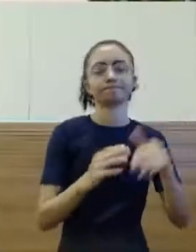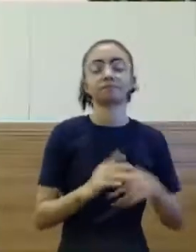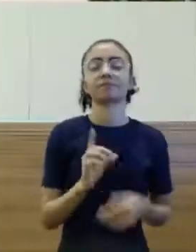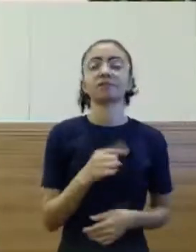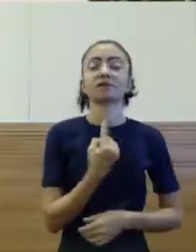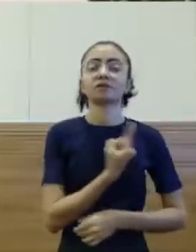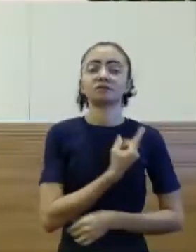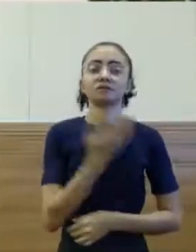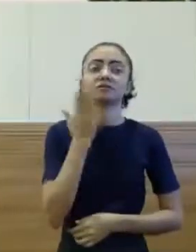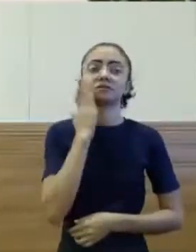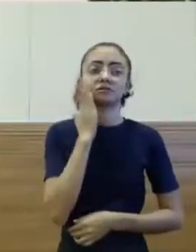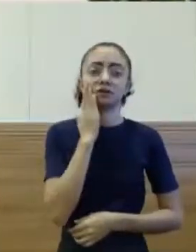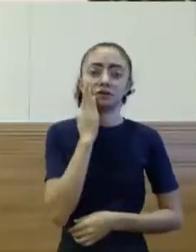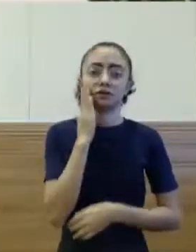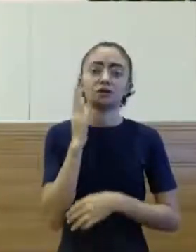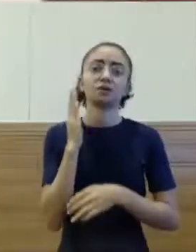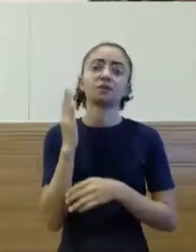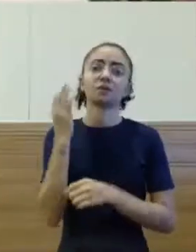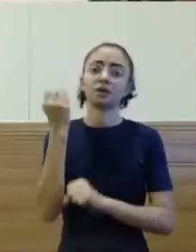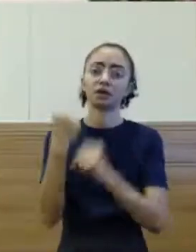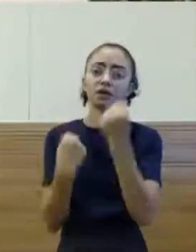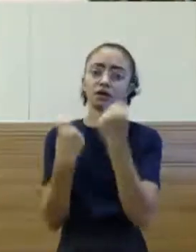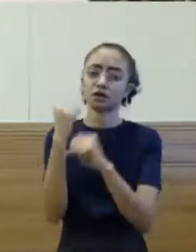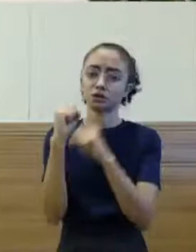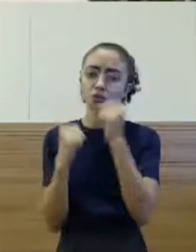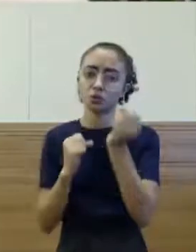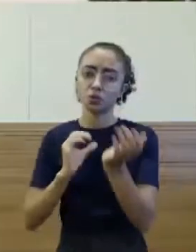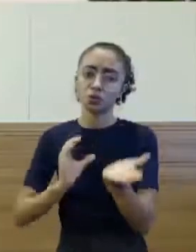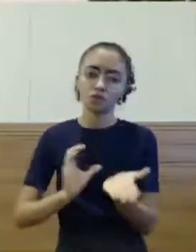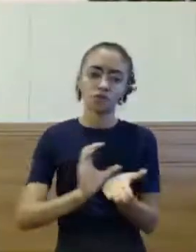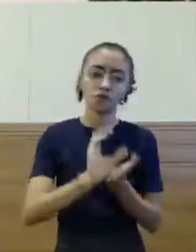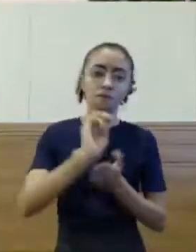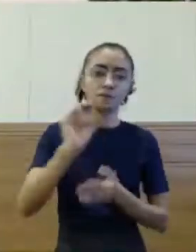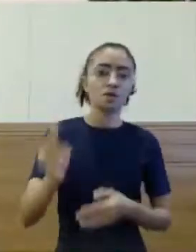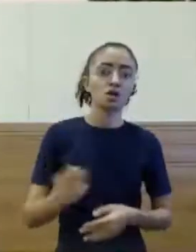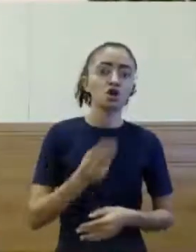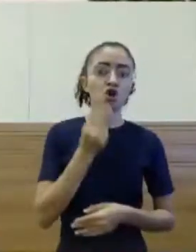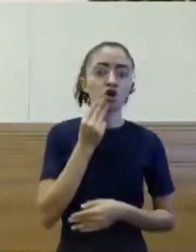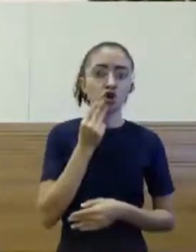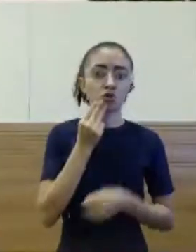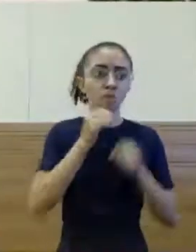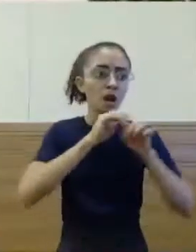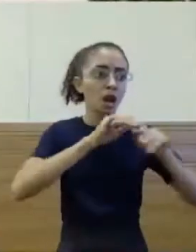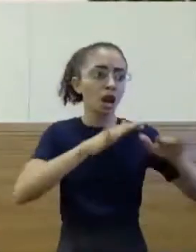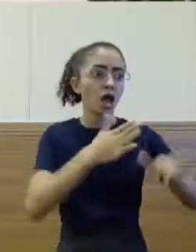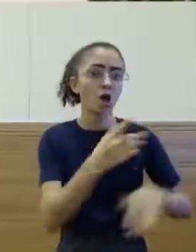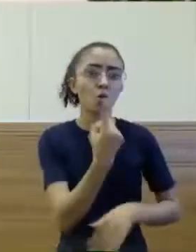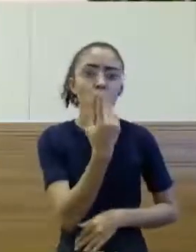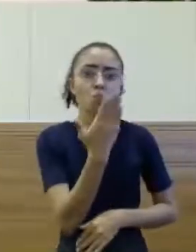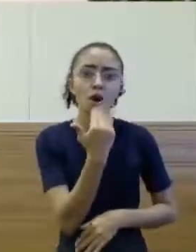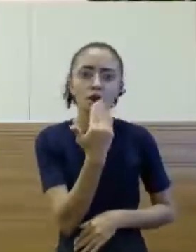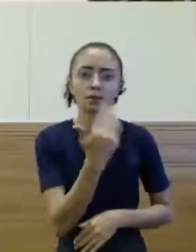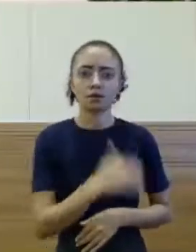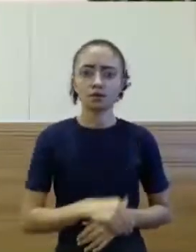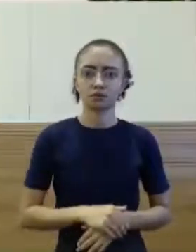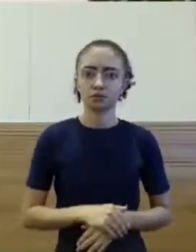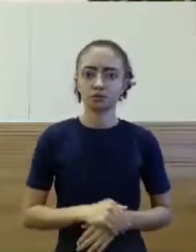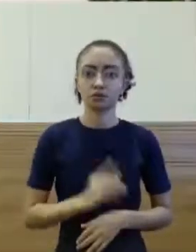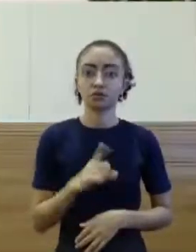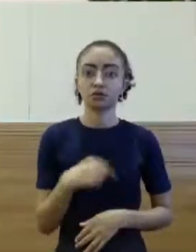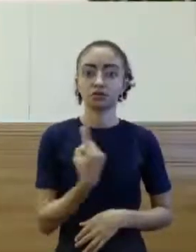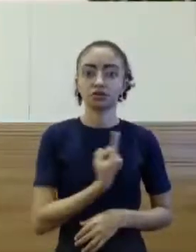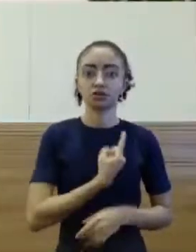We know the industry invests millions and millions of food to promote one type of food, and we need to undo